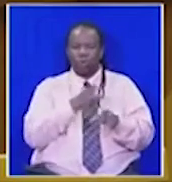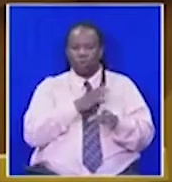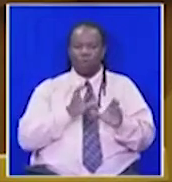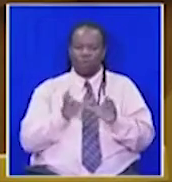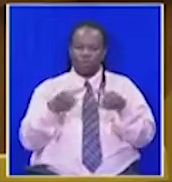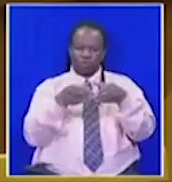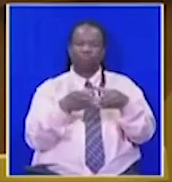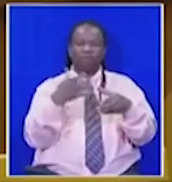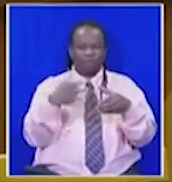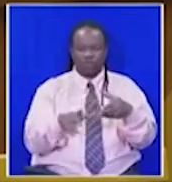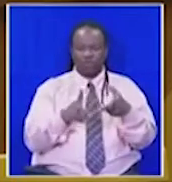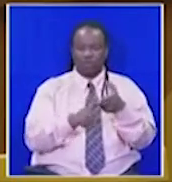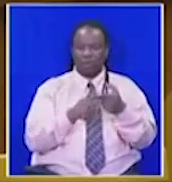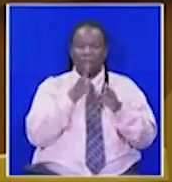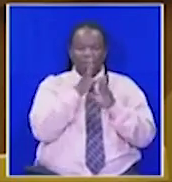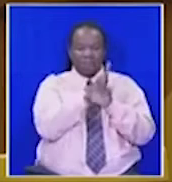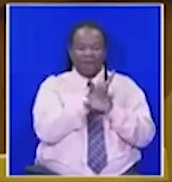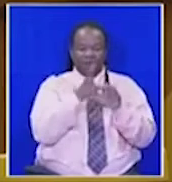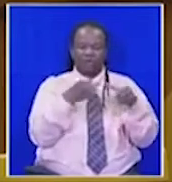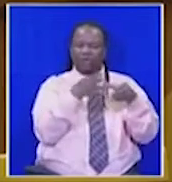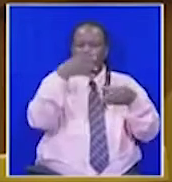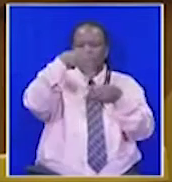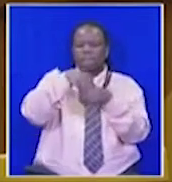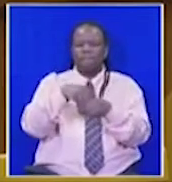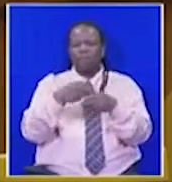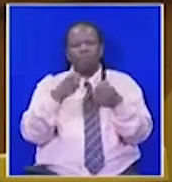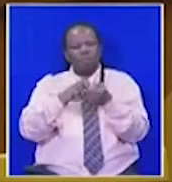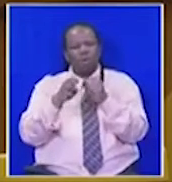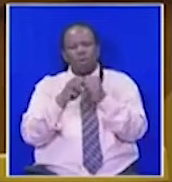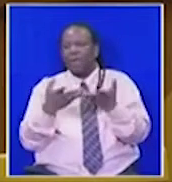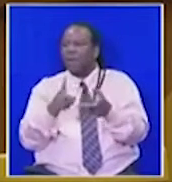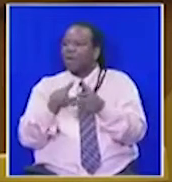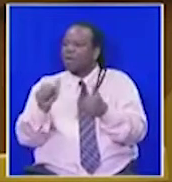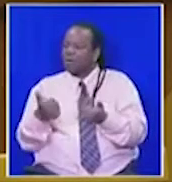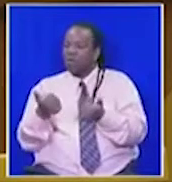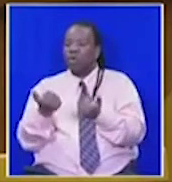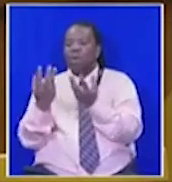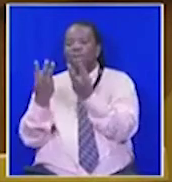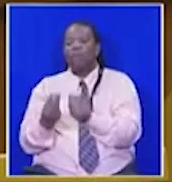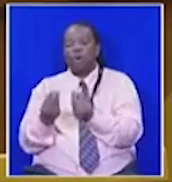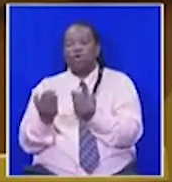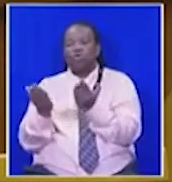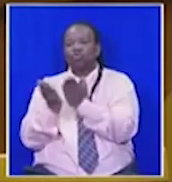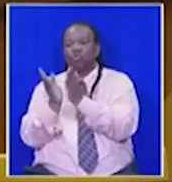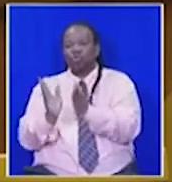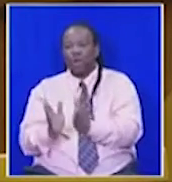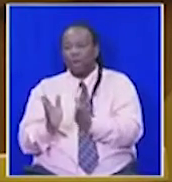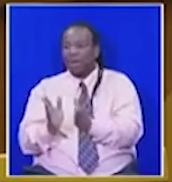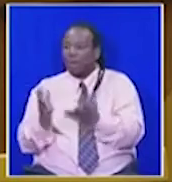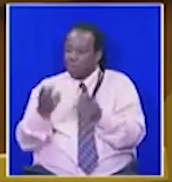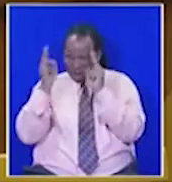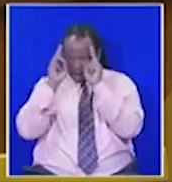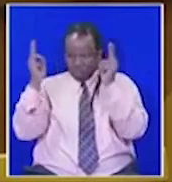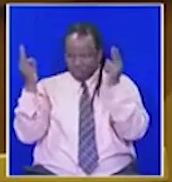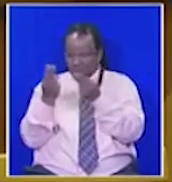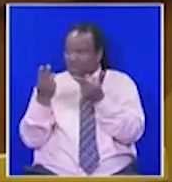private sector on how they could participate in solving the problem of fees for students at tertiary educations that